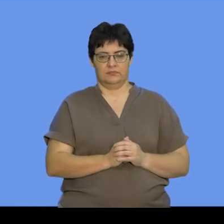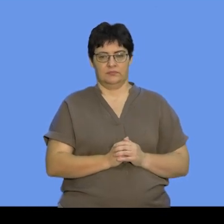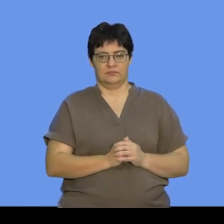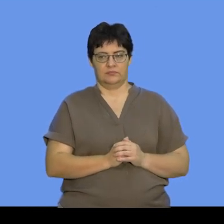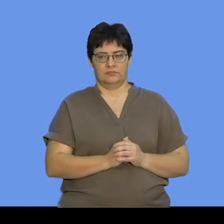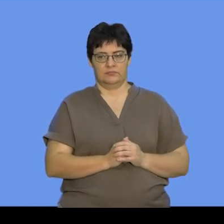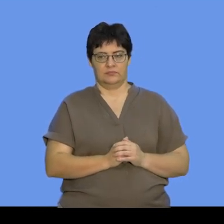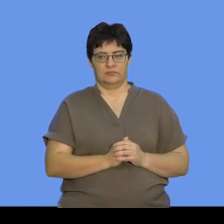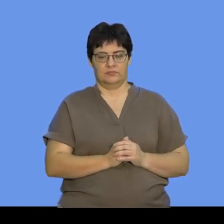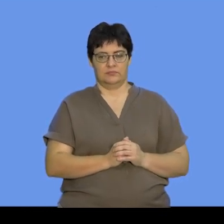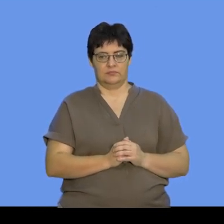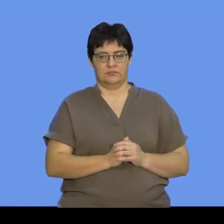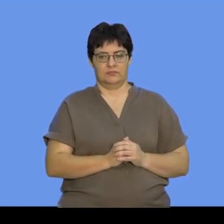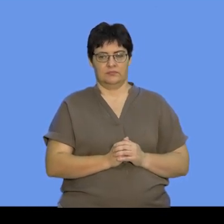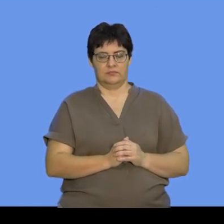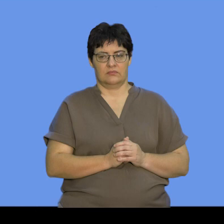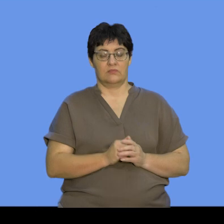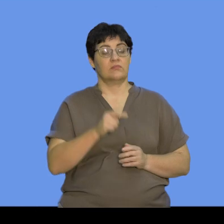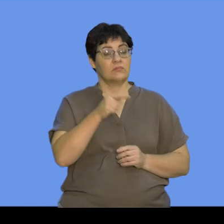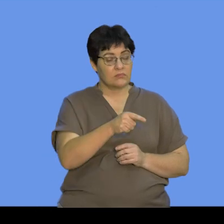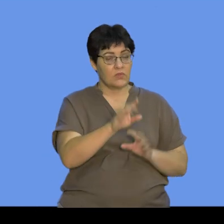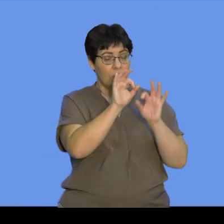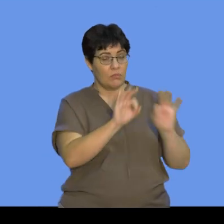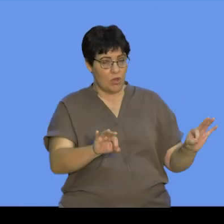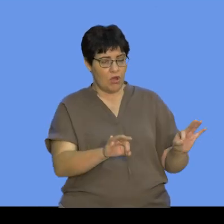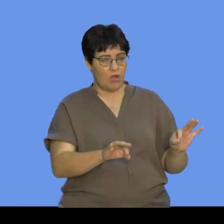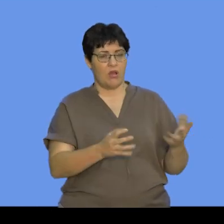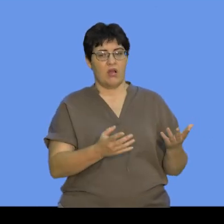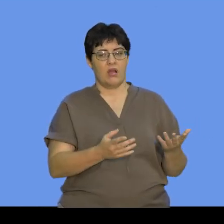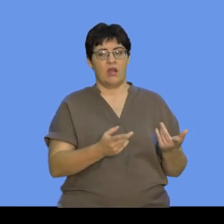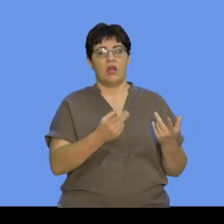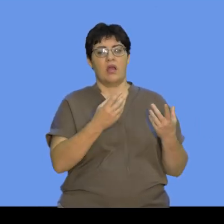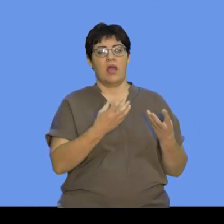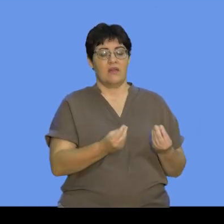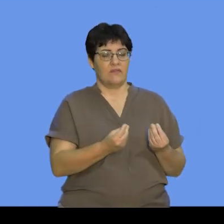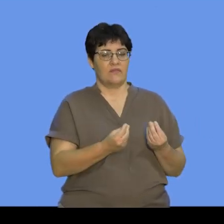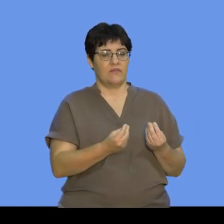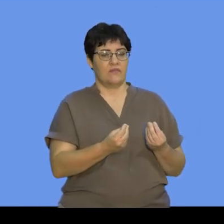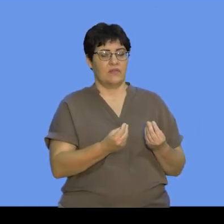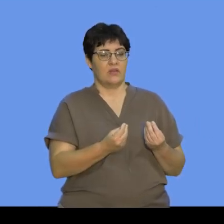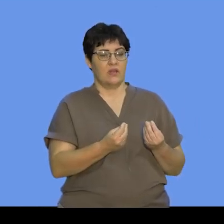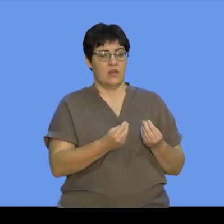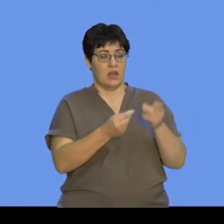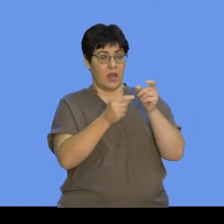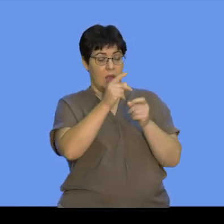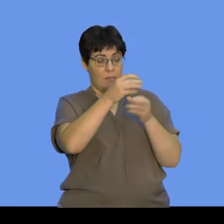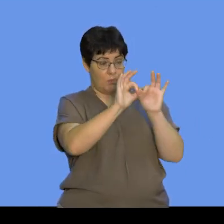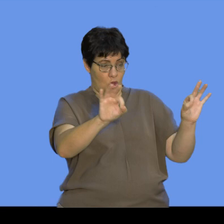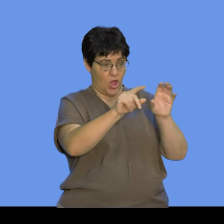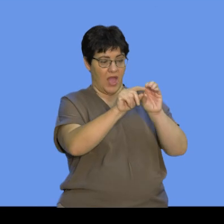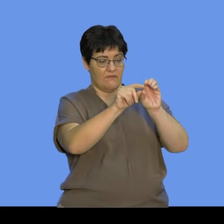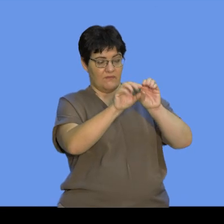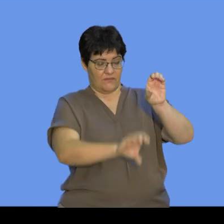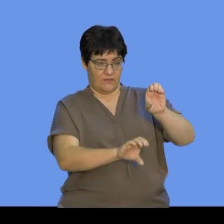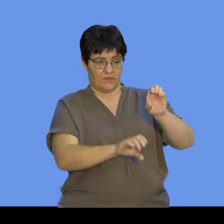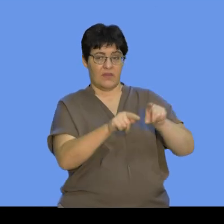is a form of matter, okay? And pure substances are either divided into elements or compounds,